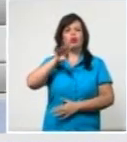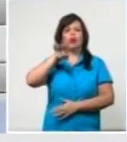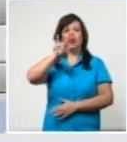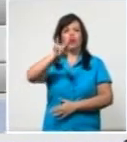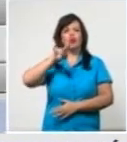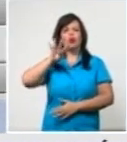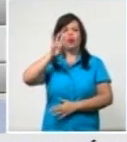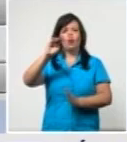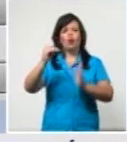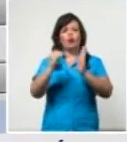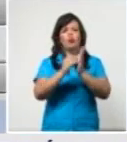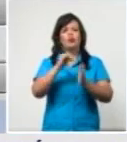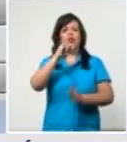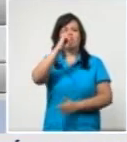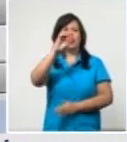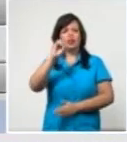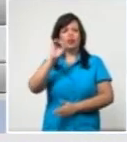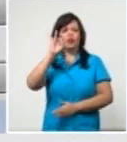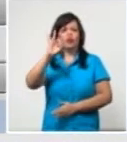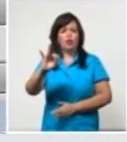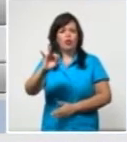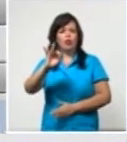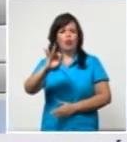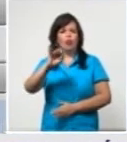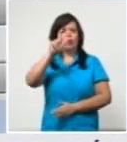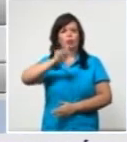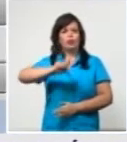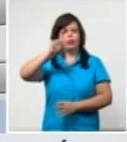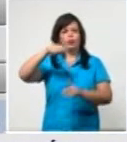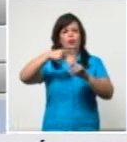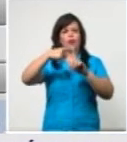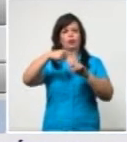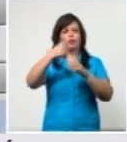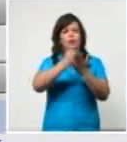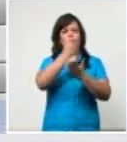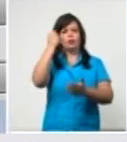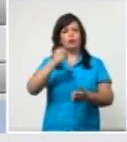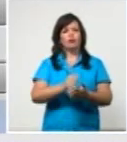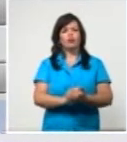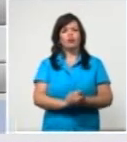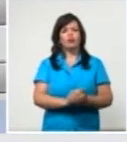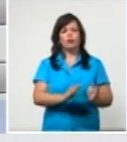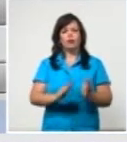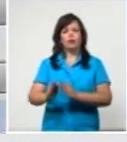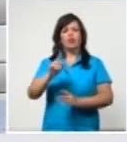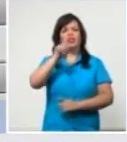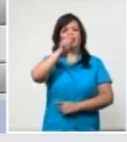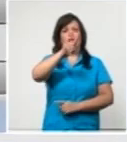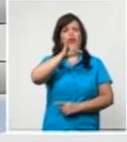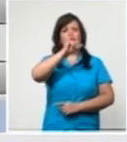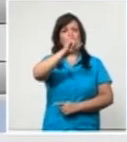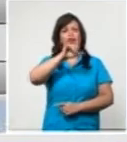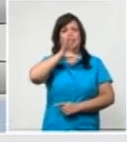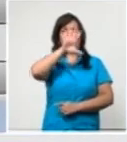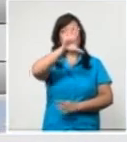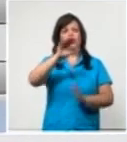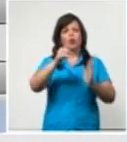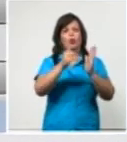5,199 people died due to this disease, for a cumulative